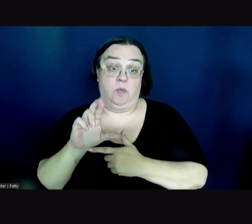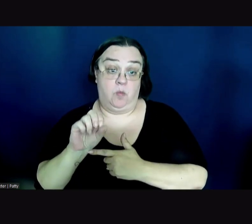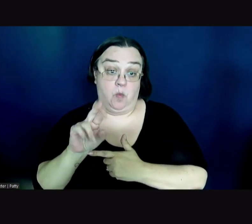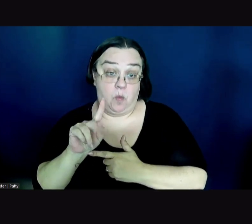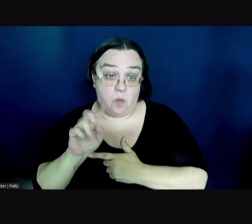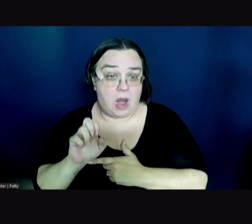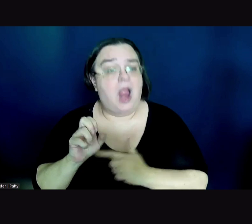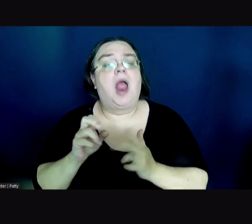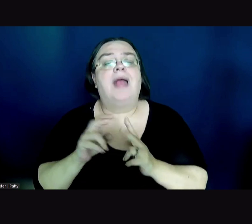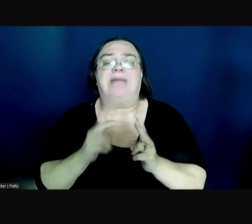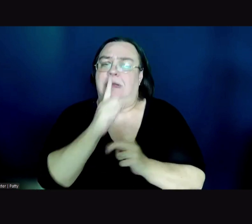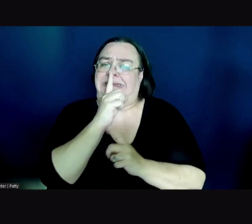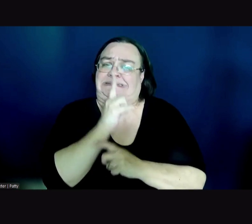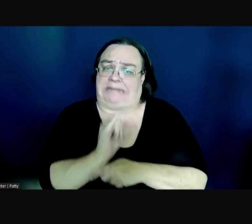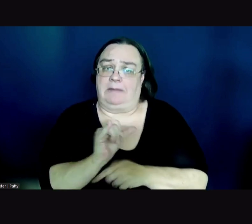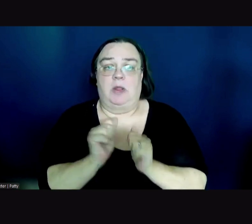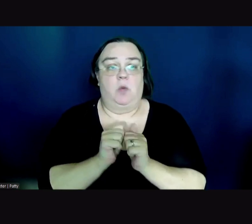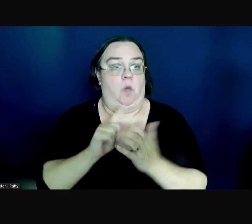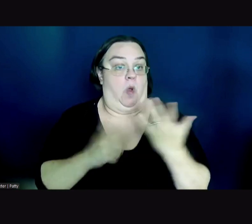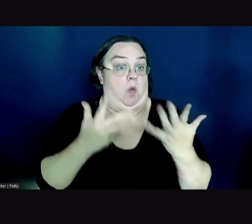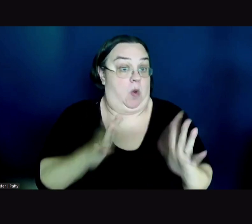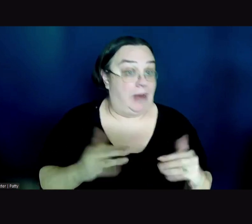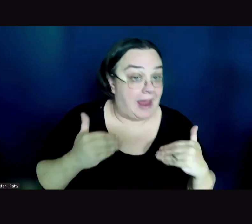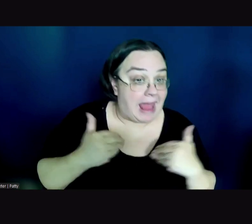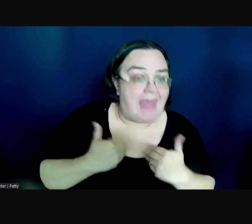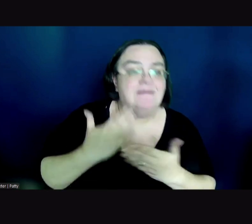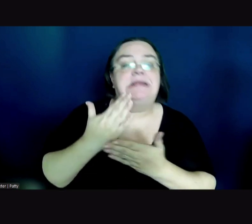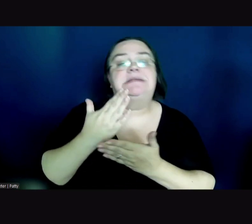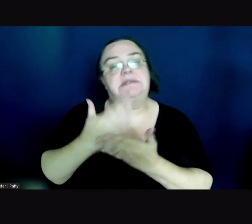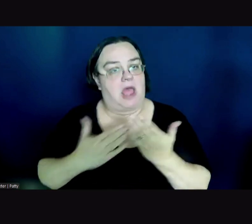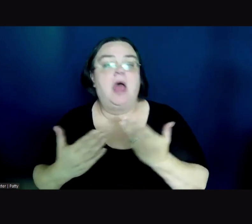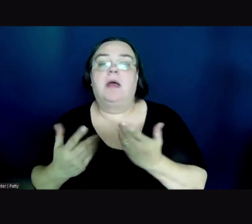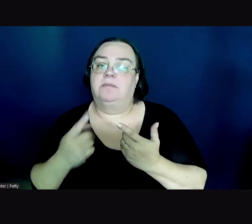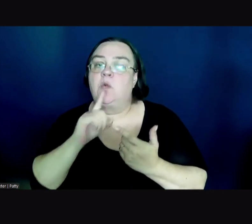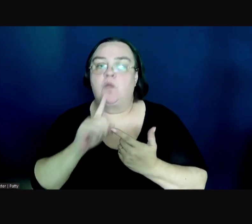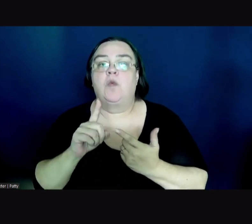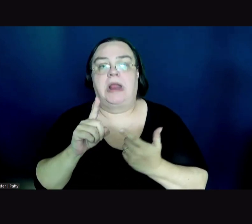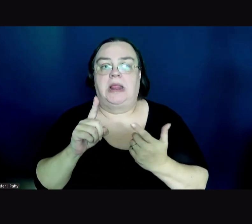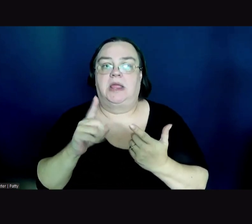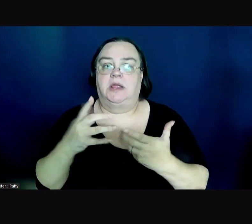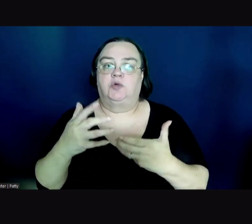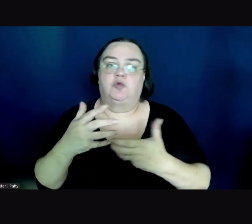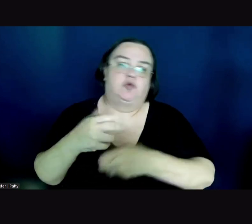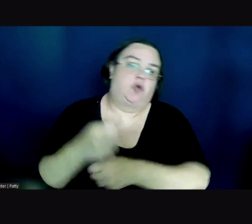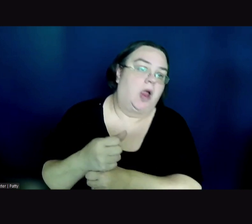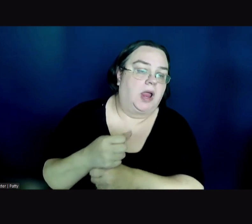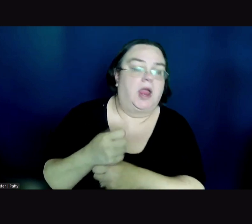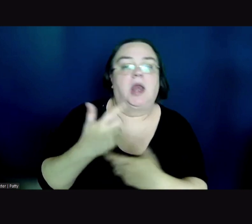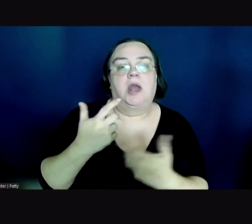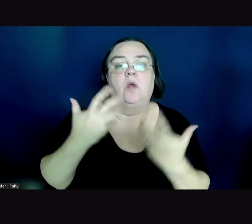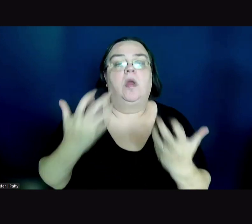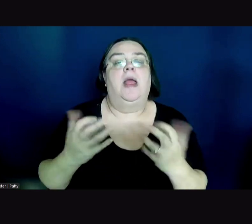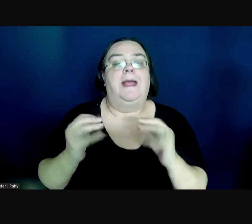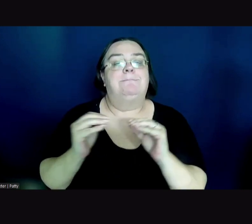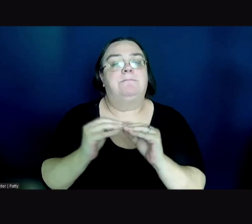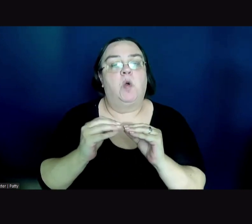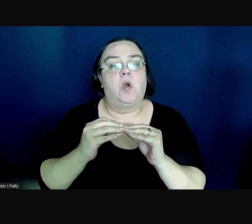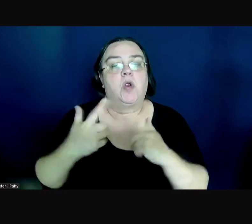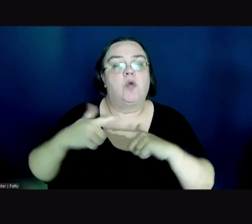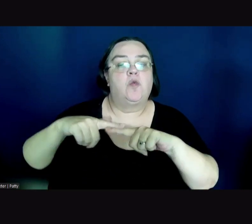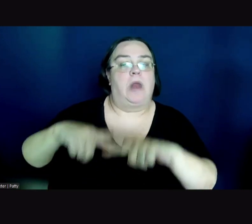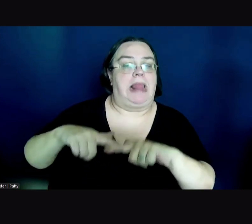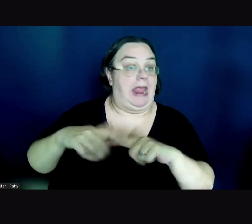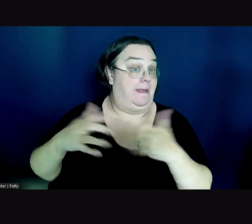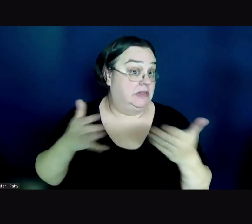very similar to existing routes, and some routes are really being truncated just to make it a more reliable service.